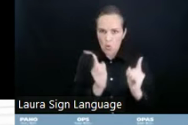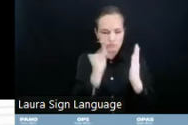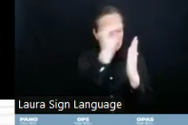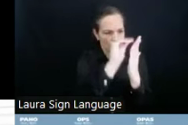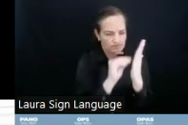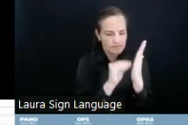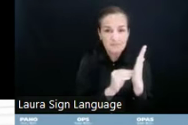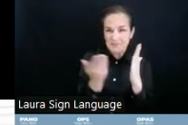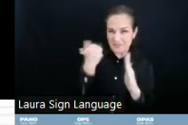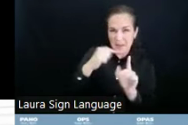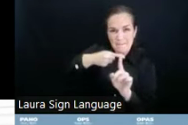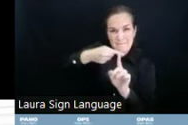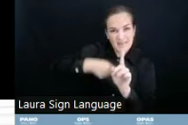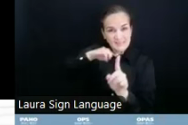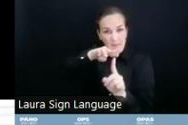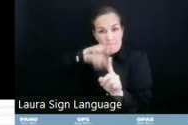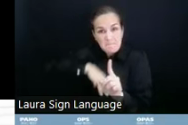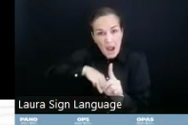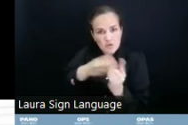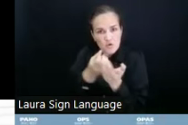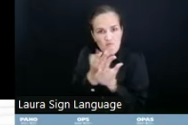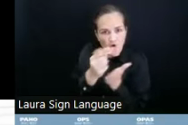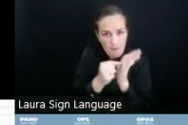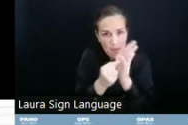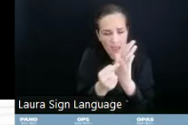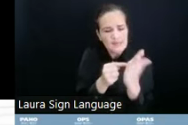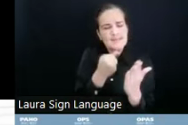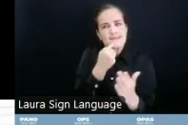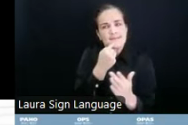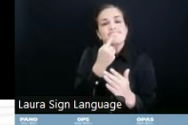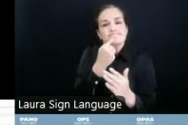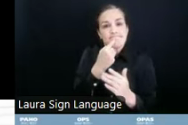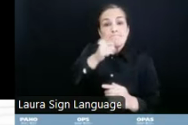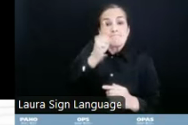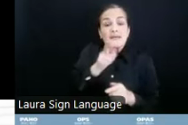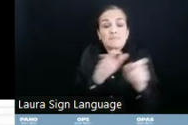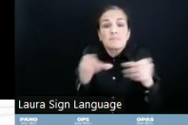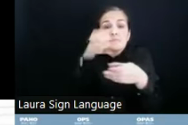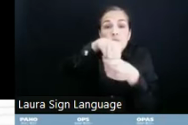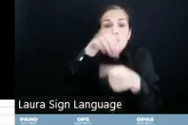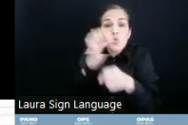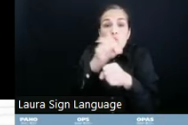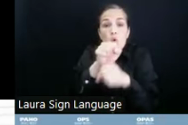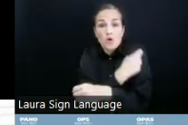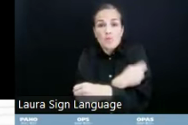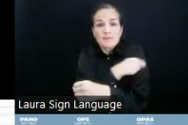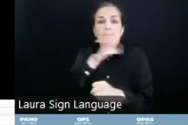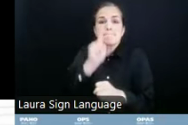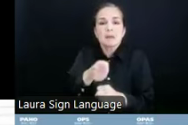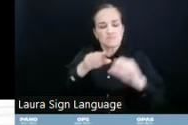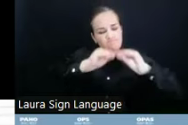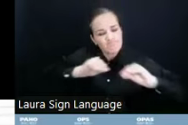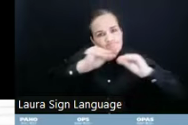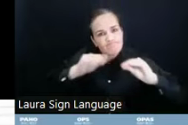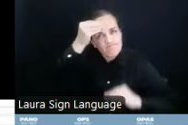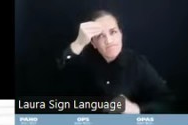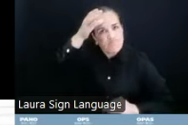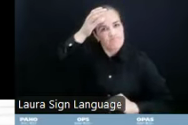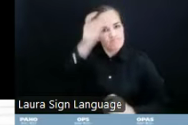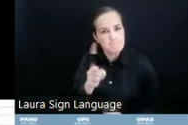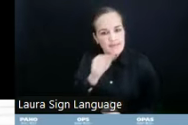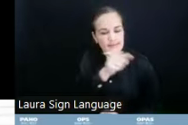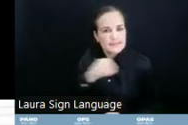marzo el informe global, que es have que necesitamos un conclusions. In personal de March, salud we concluded that we capacitado, need trained habilitado y healthcare necesario personnel para abordar